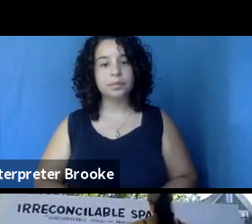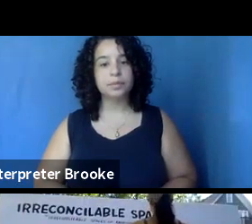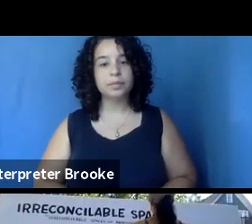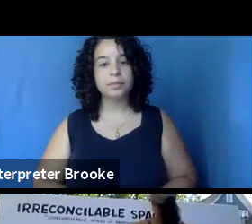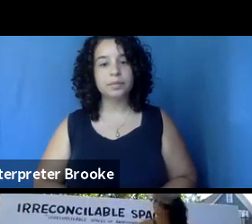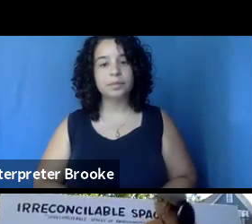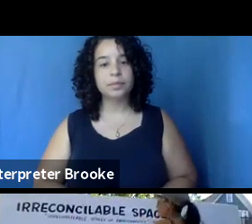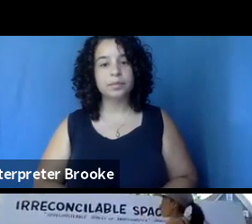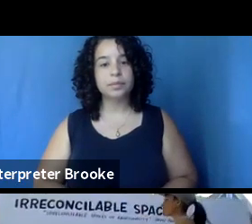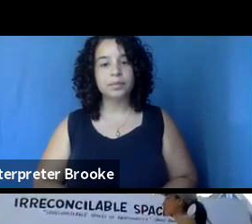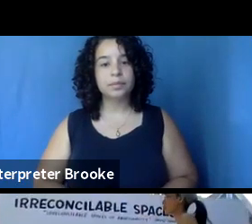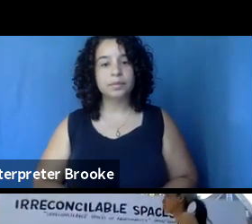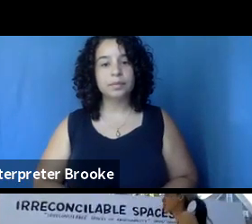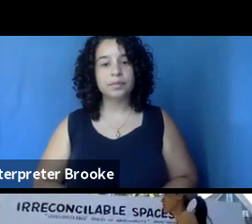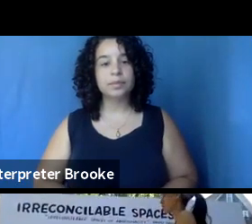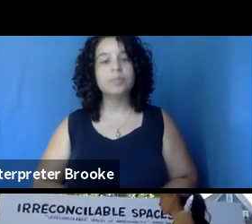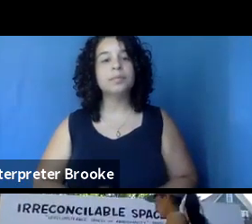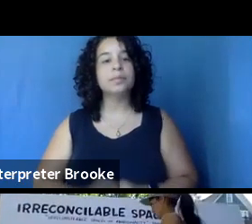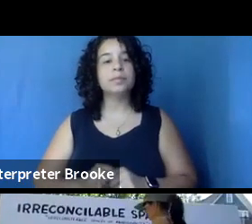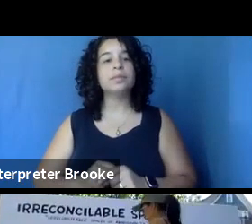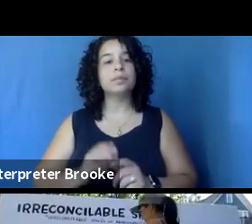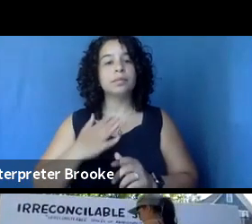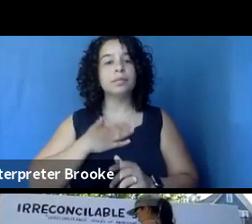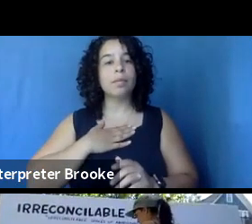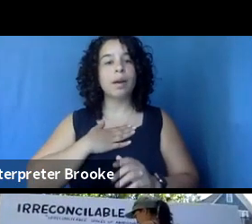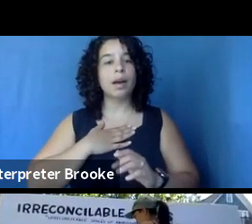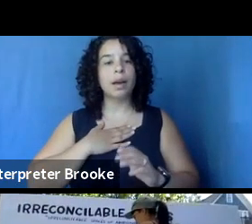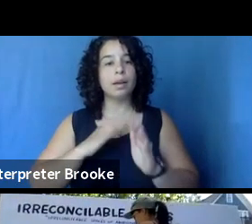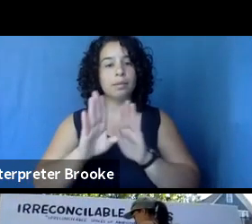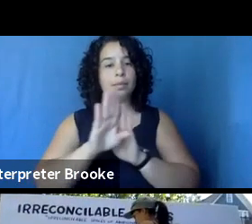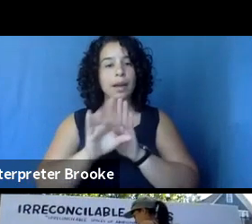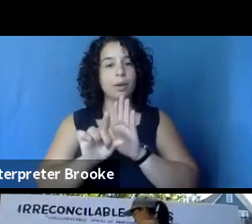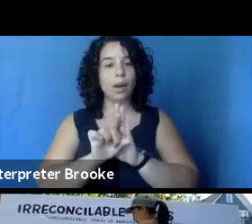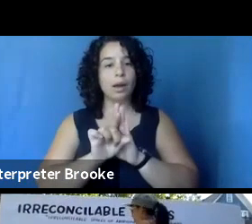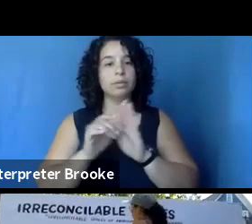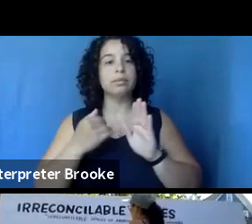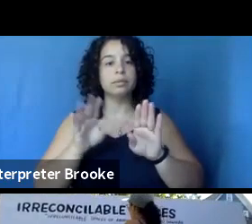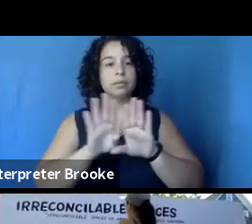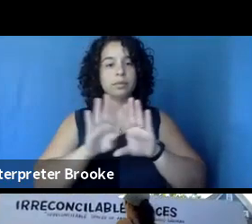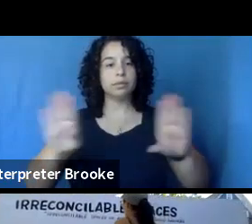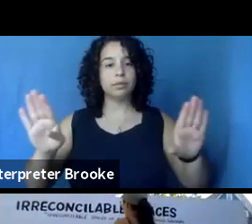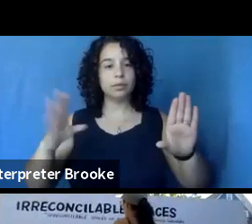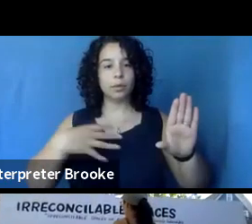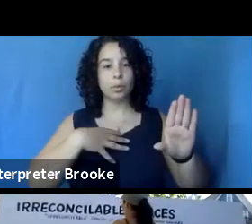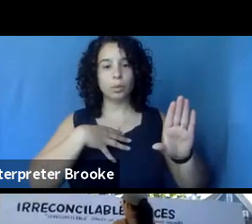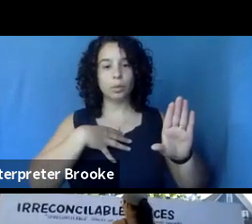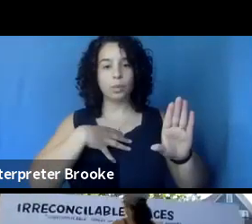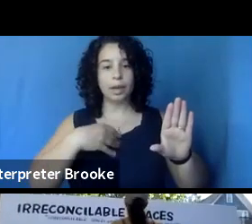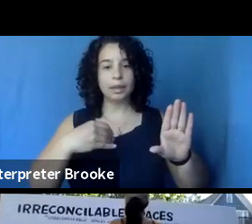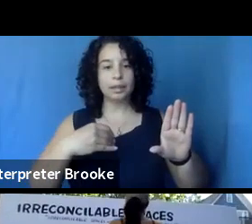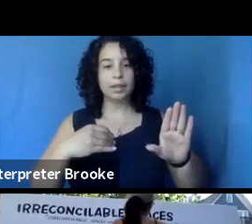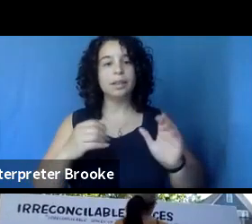There's a white wall behind me and a messy bookcase.